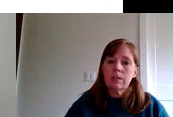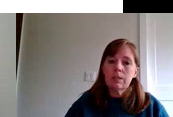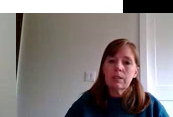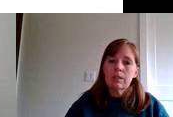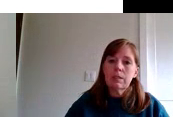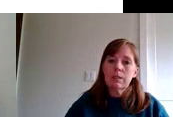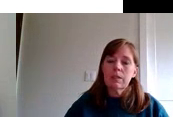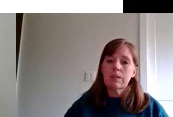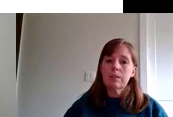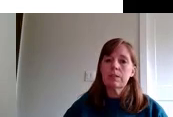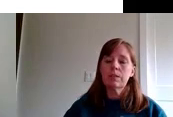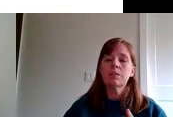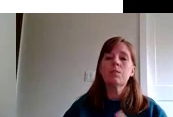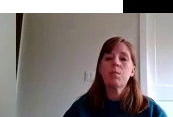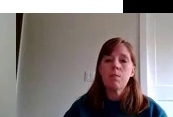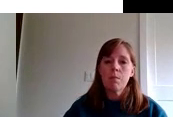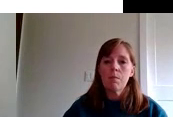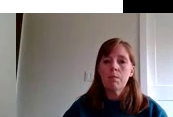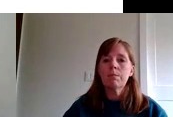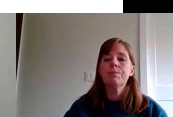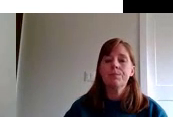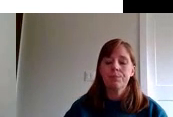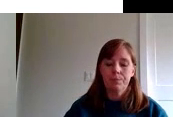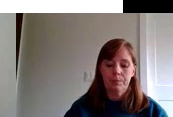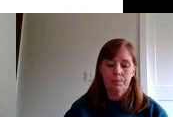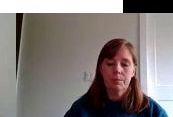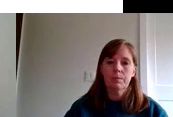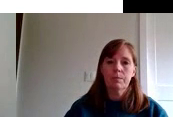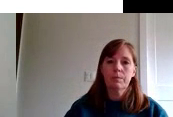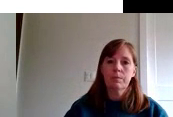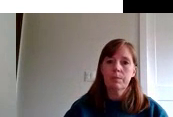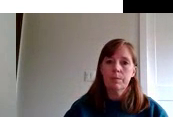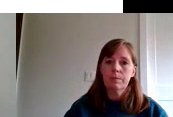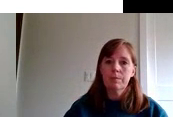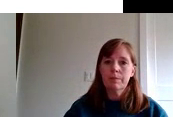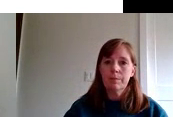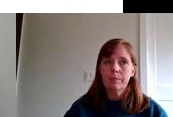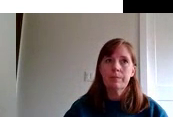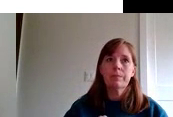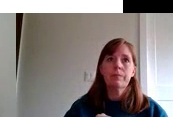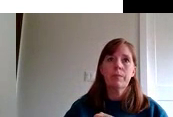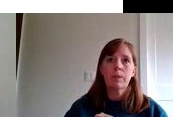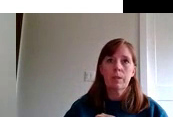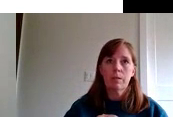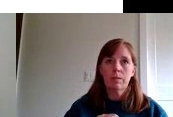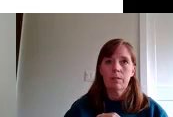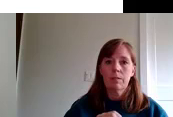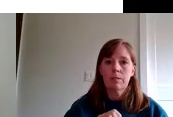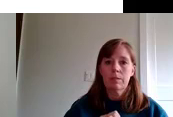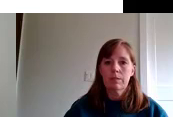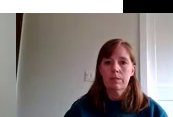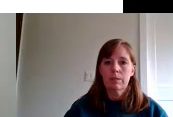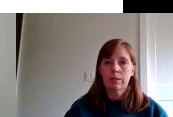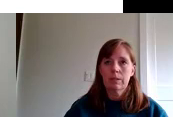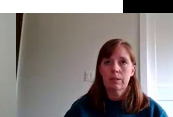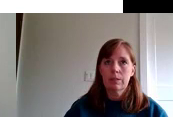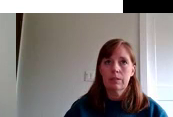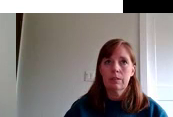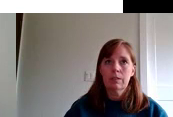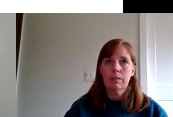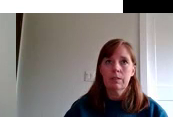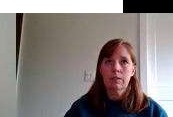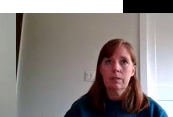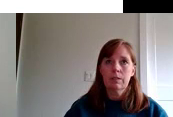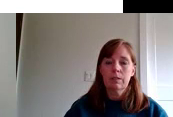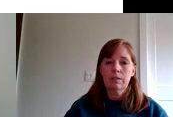you've got a quiet space for your child to be working in, having a good microphone, both for the